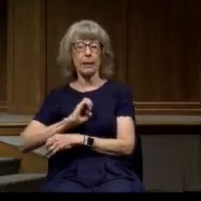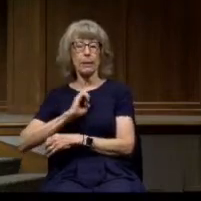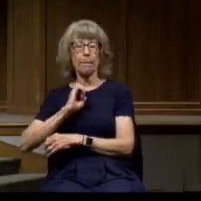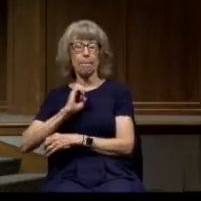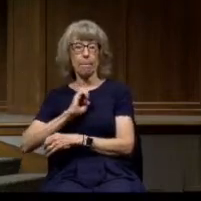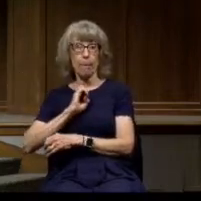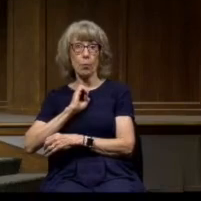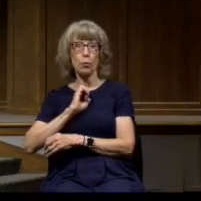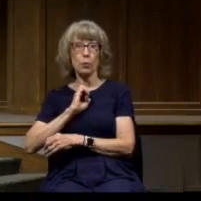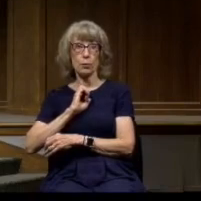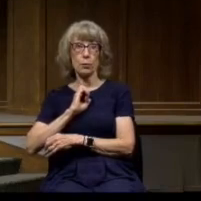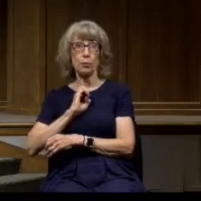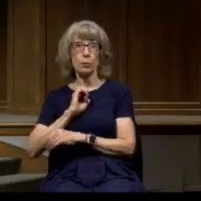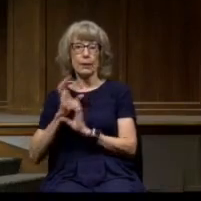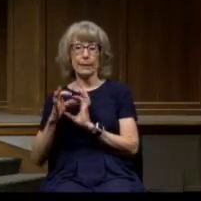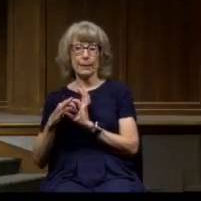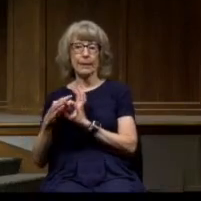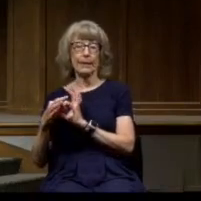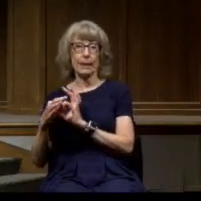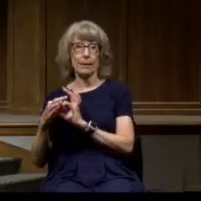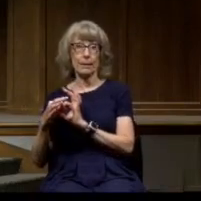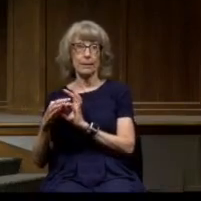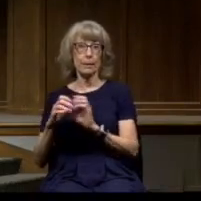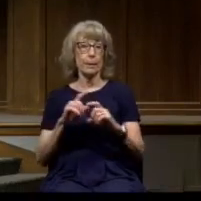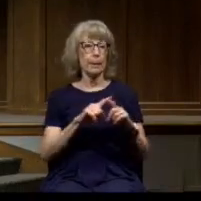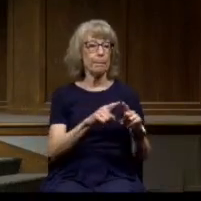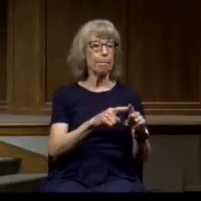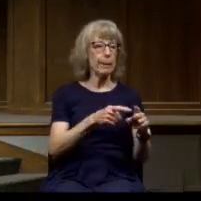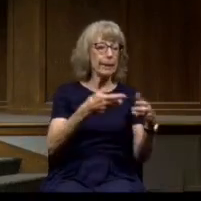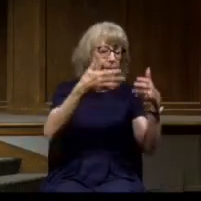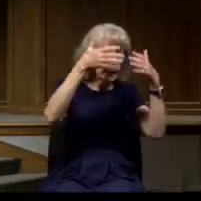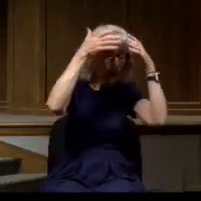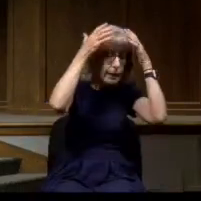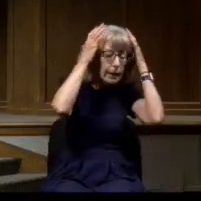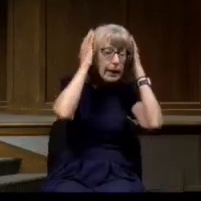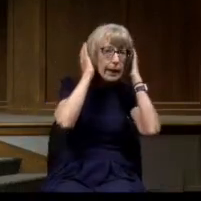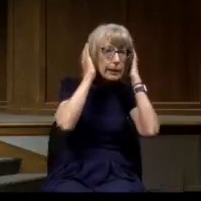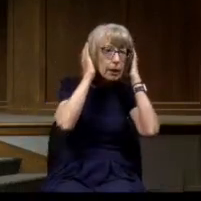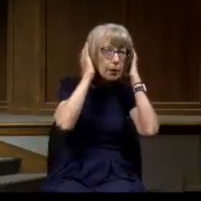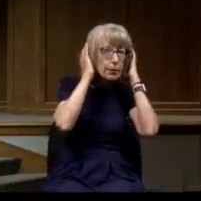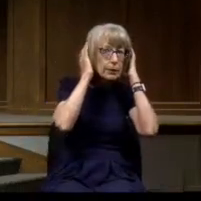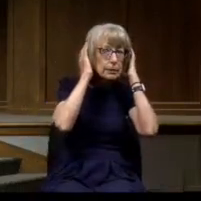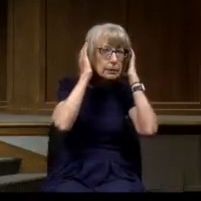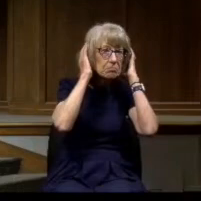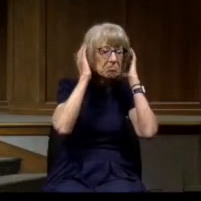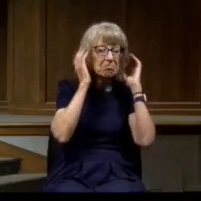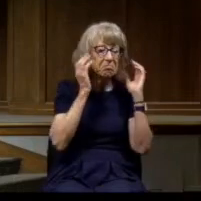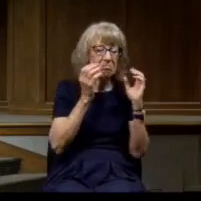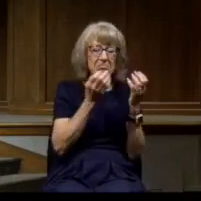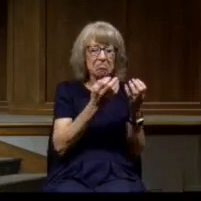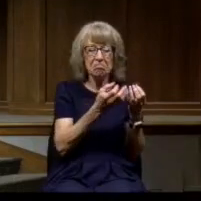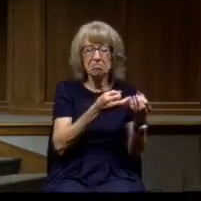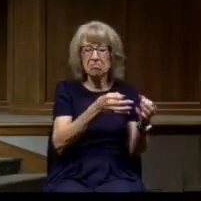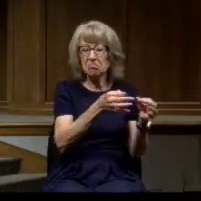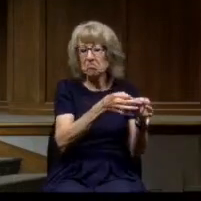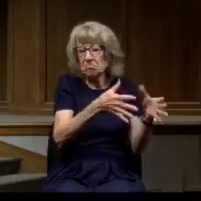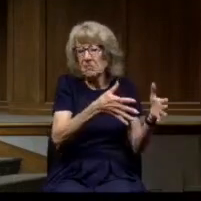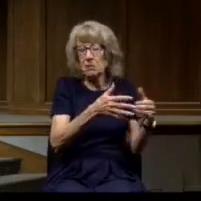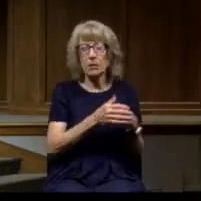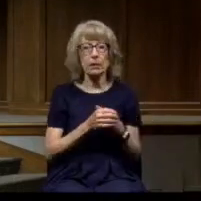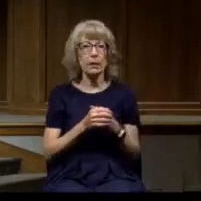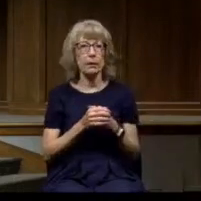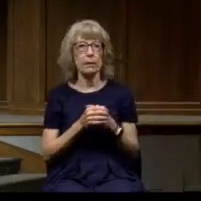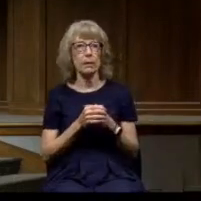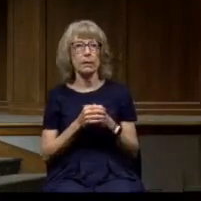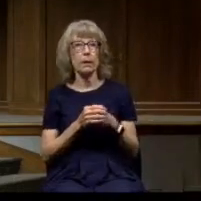value for us today, whereas head coverings don't. So when we think about whatever's going on in the Philippian